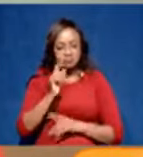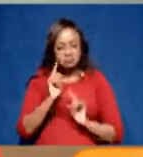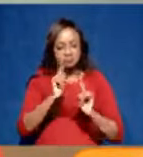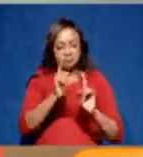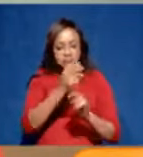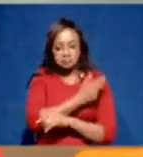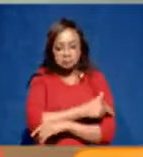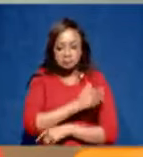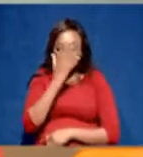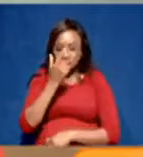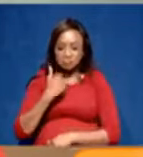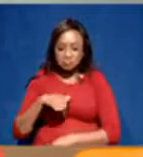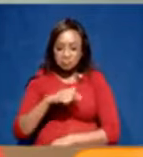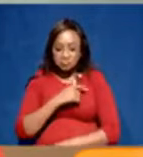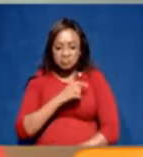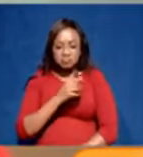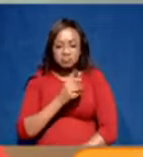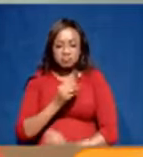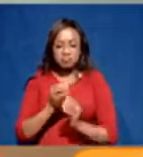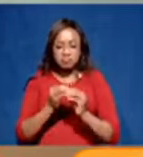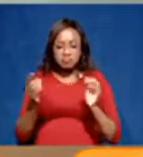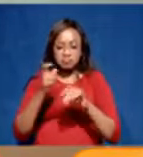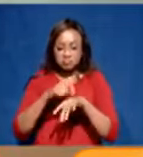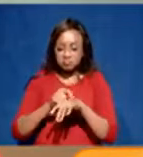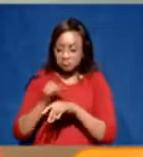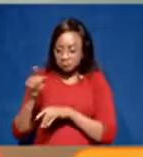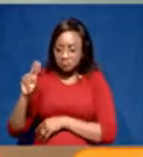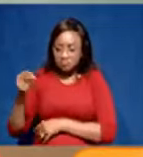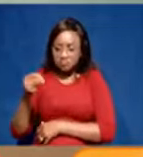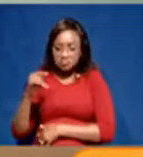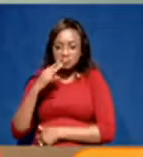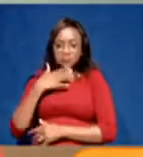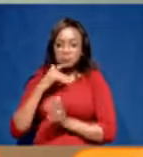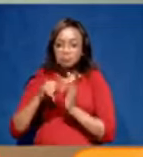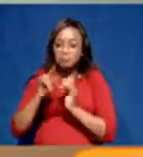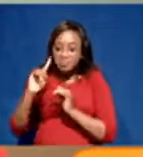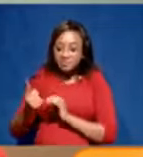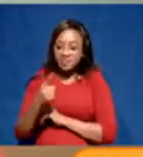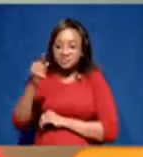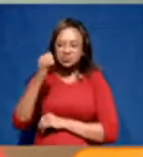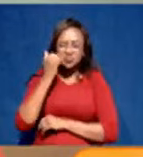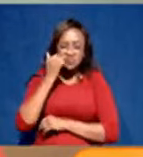been anticipating people to get sick. That they get sick, we provide services.